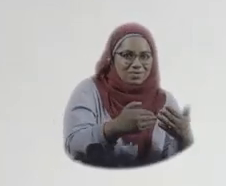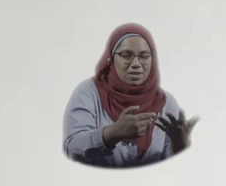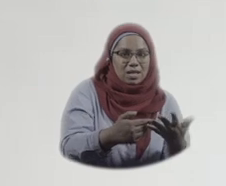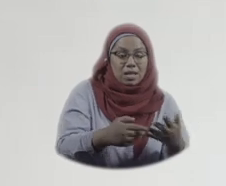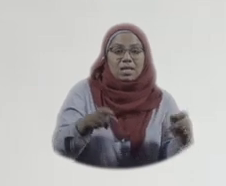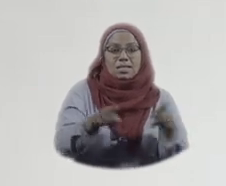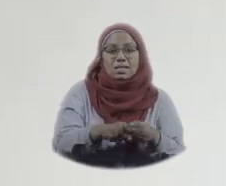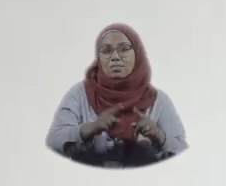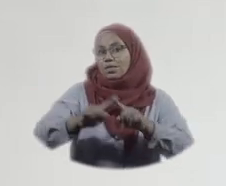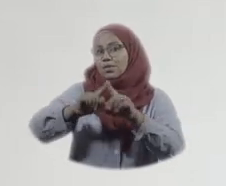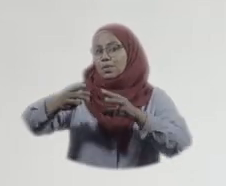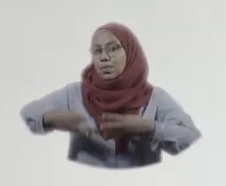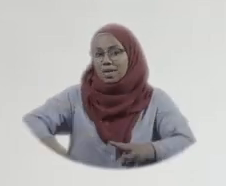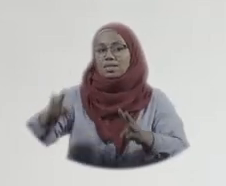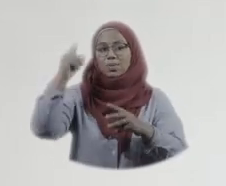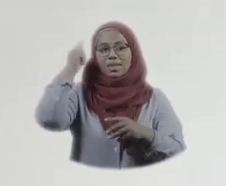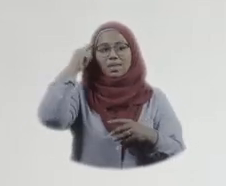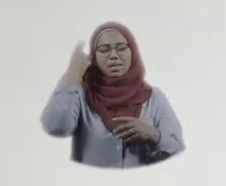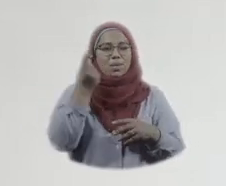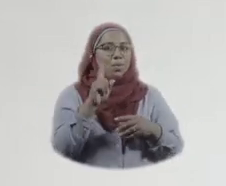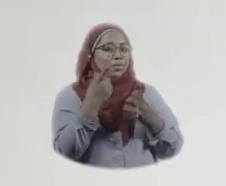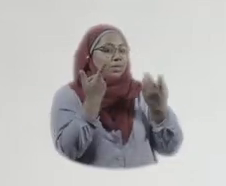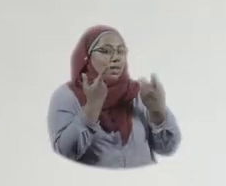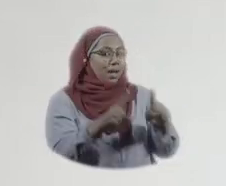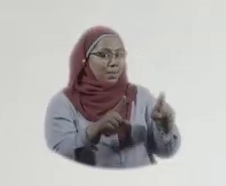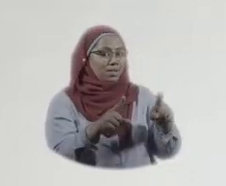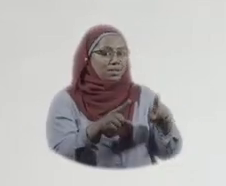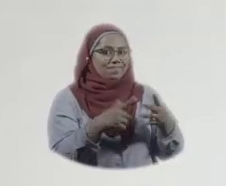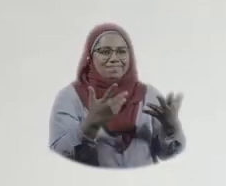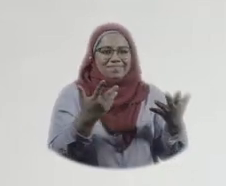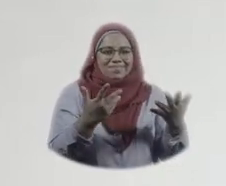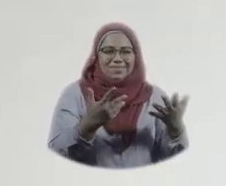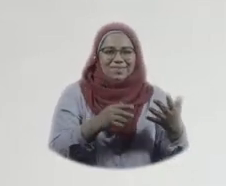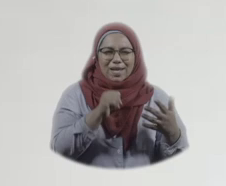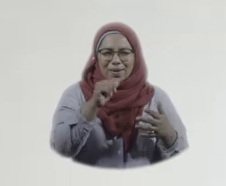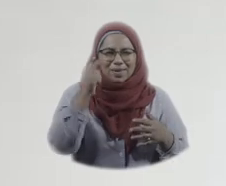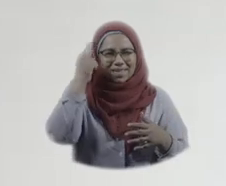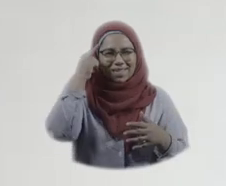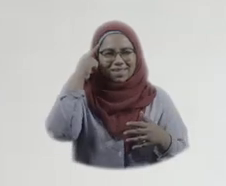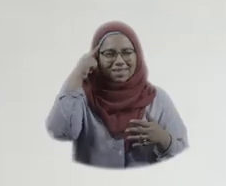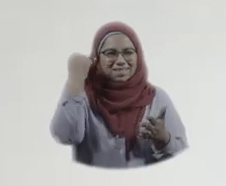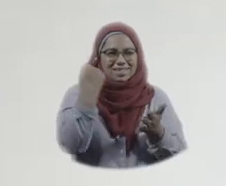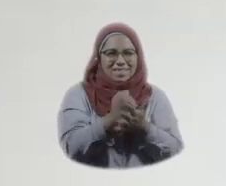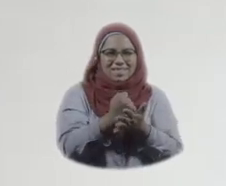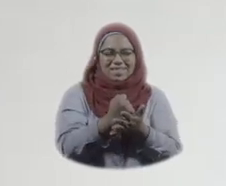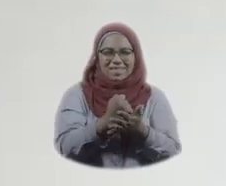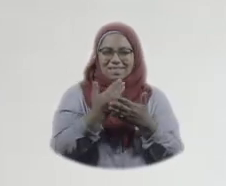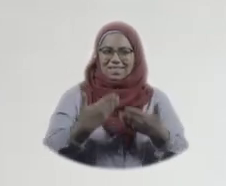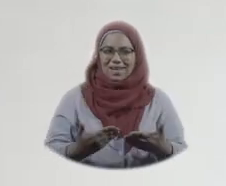thing and like think of so many different scenarios of how what would happen and everything. I don't think I could make that